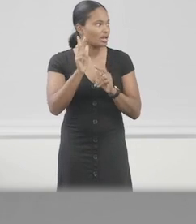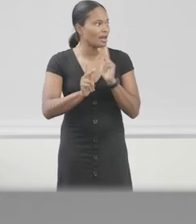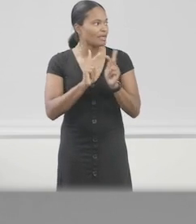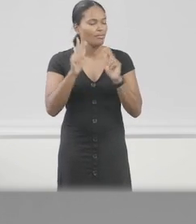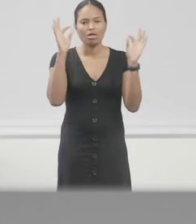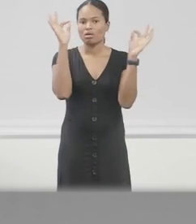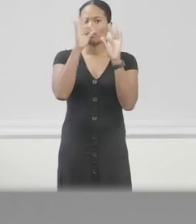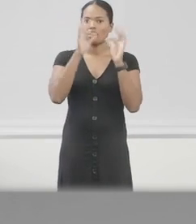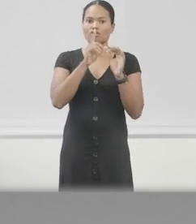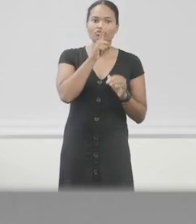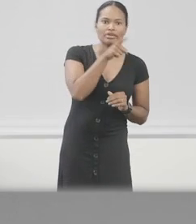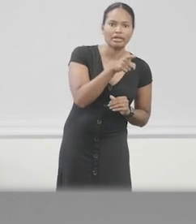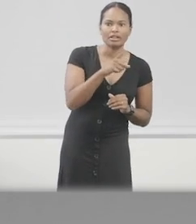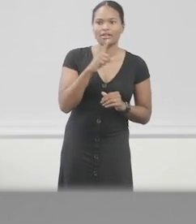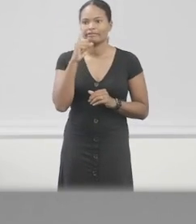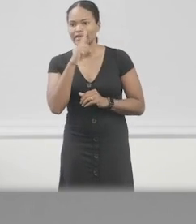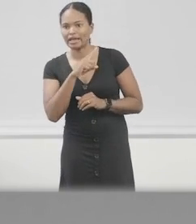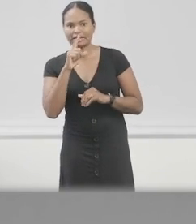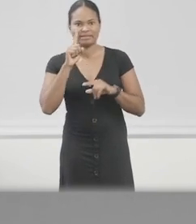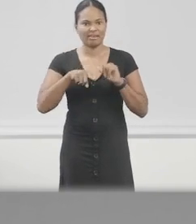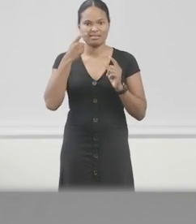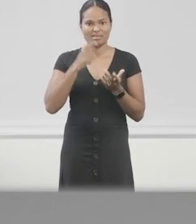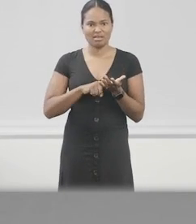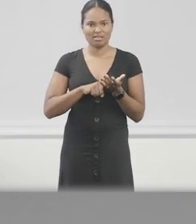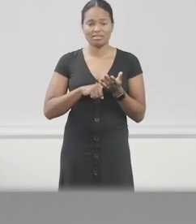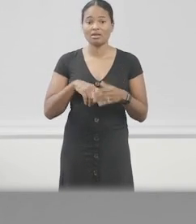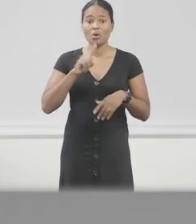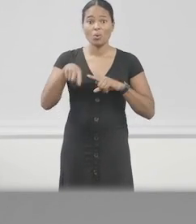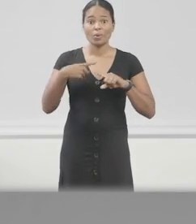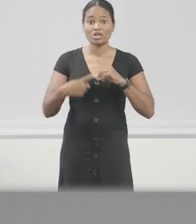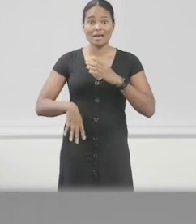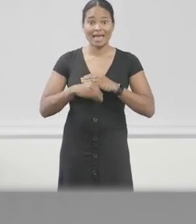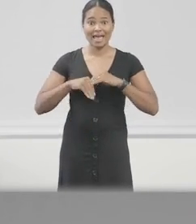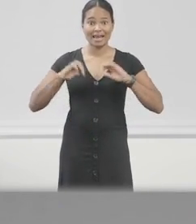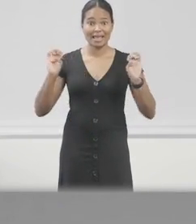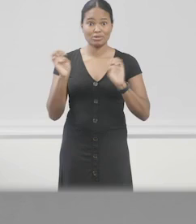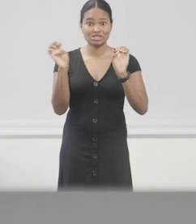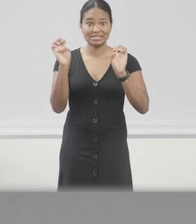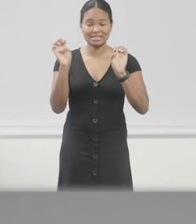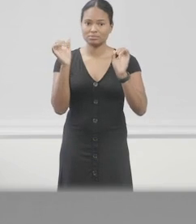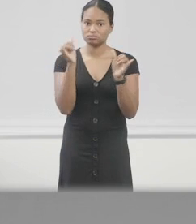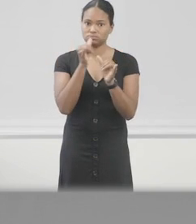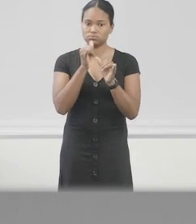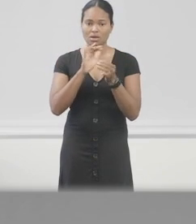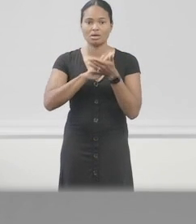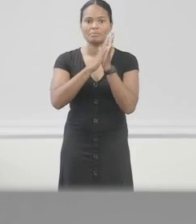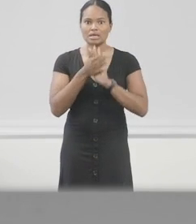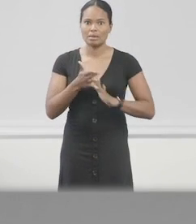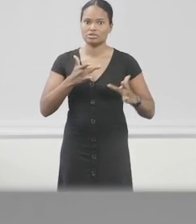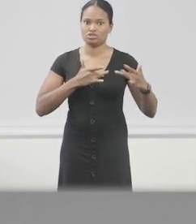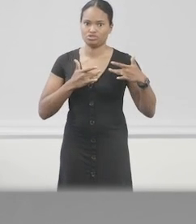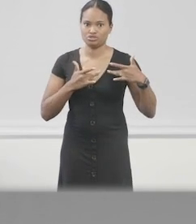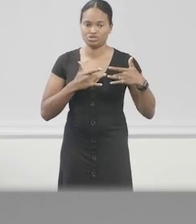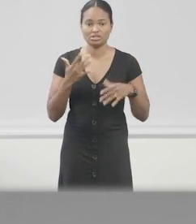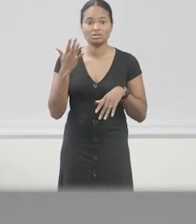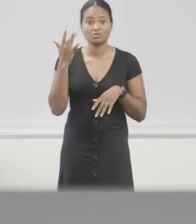real and what's not real. And when you add into it an emergent situation, it really becomes something that's more concerning because so